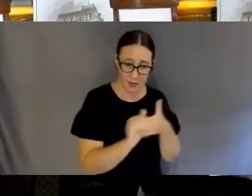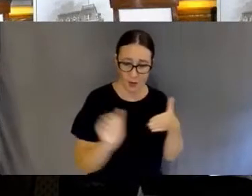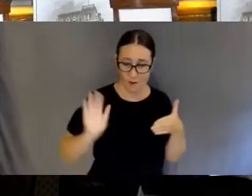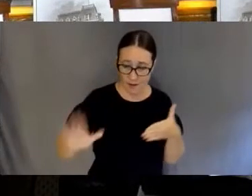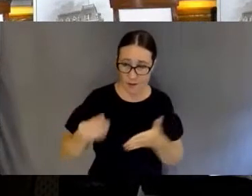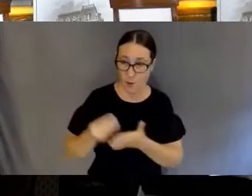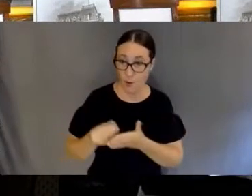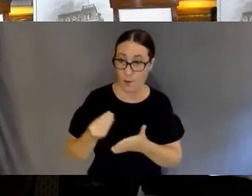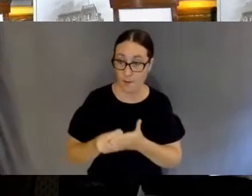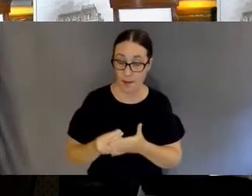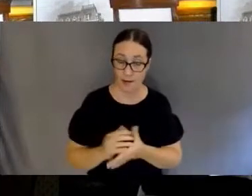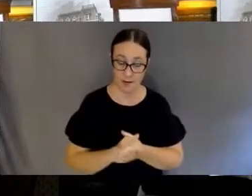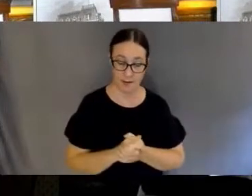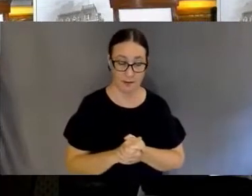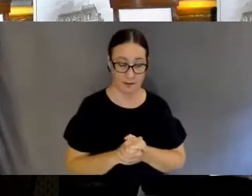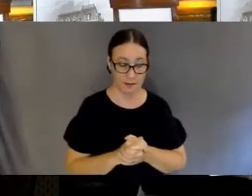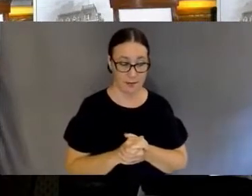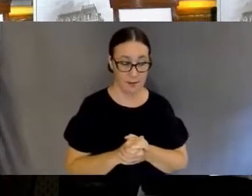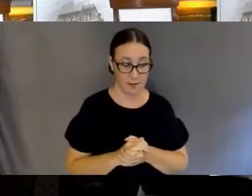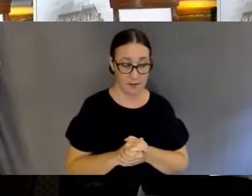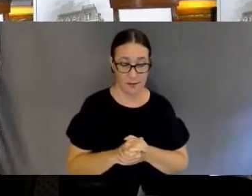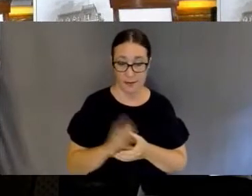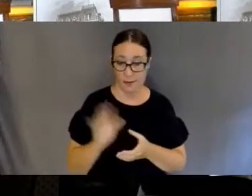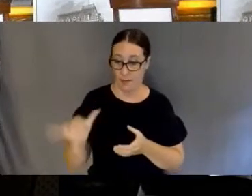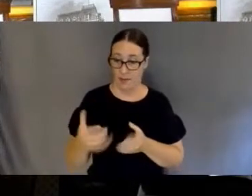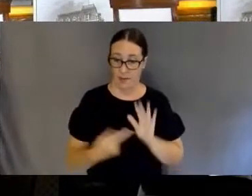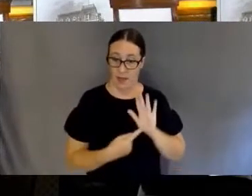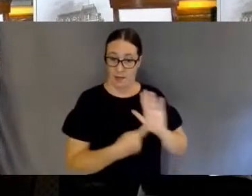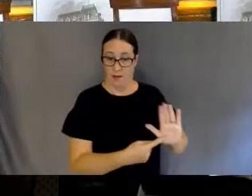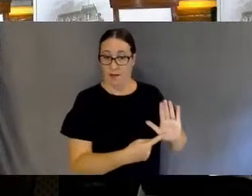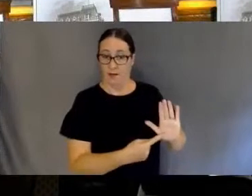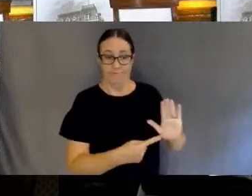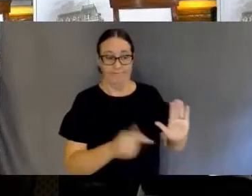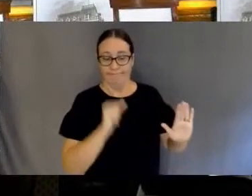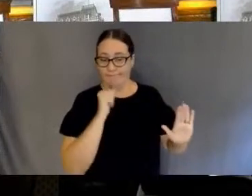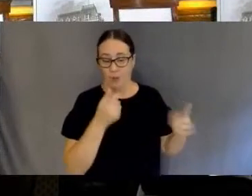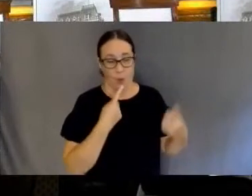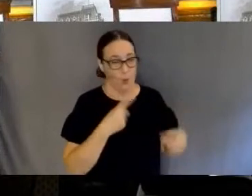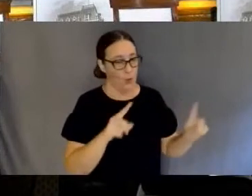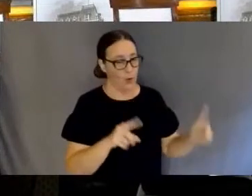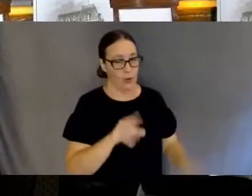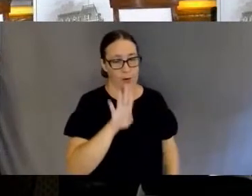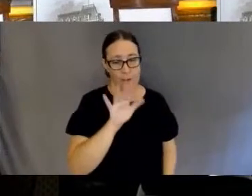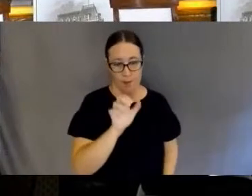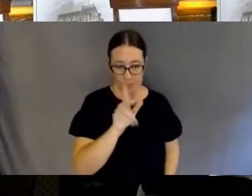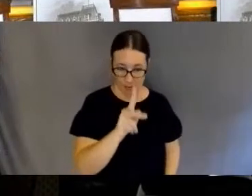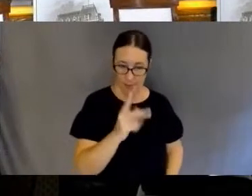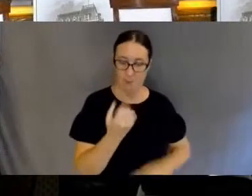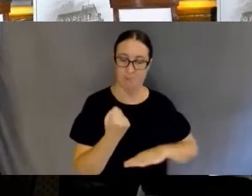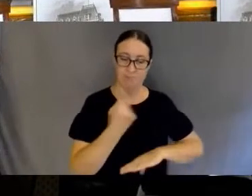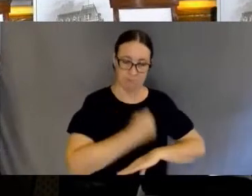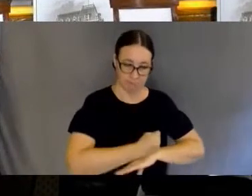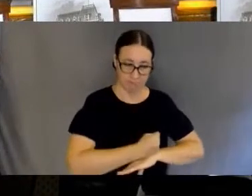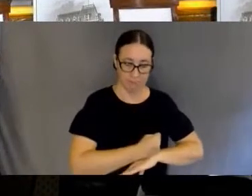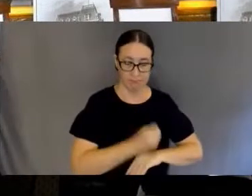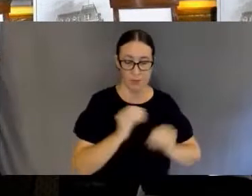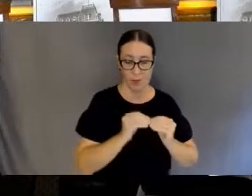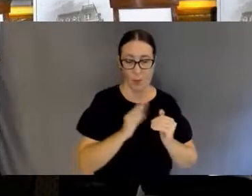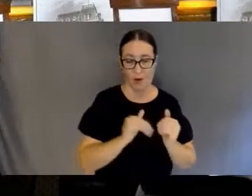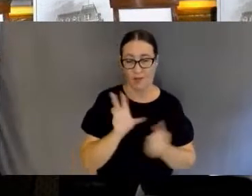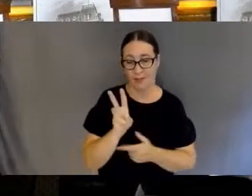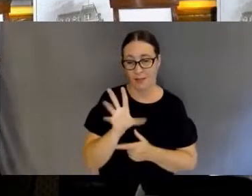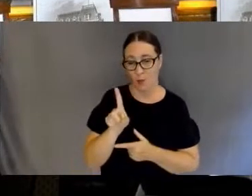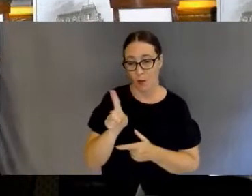money, but the show of confidence didn't work. The bank failed, and more than